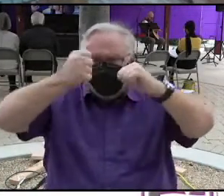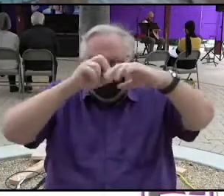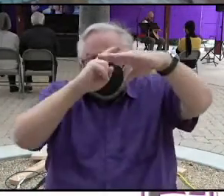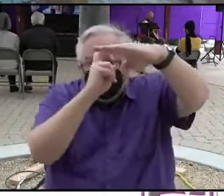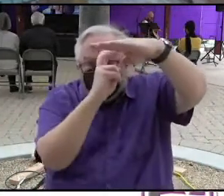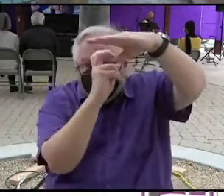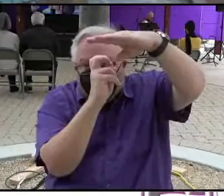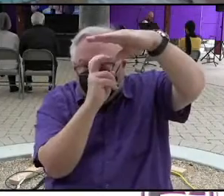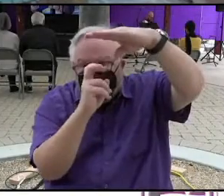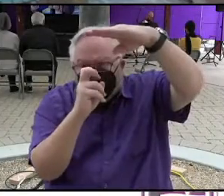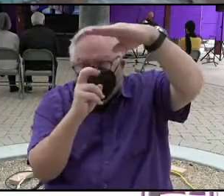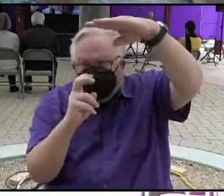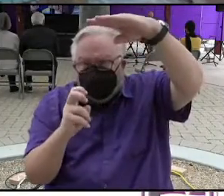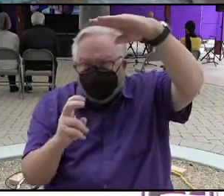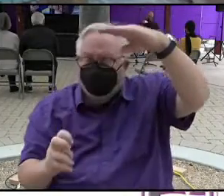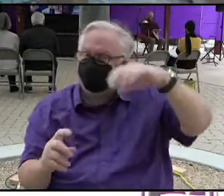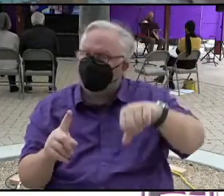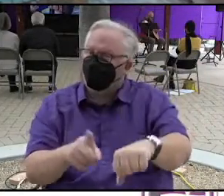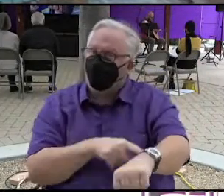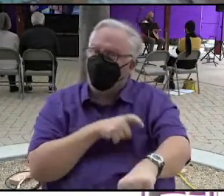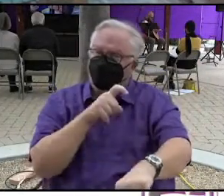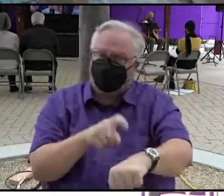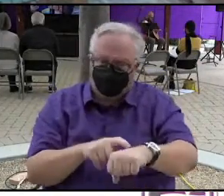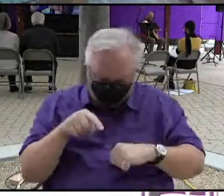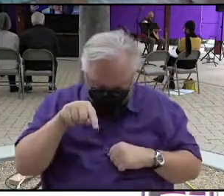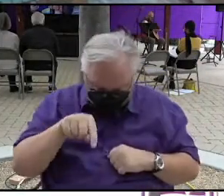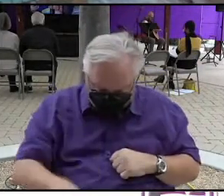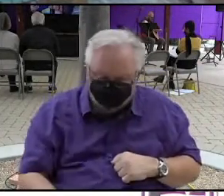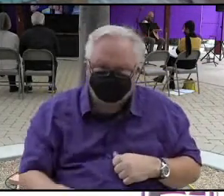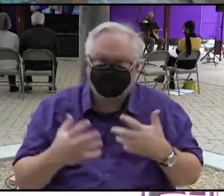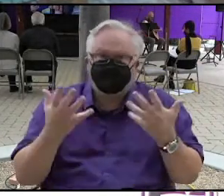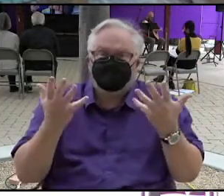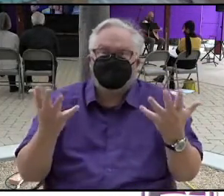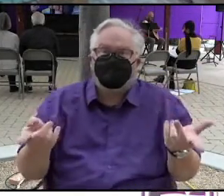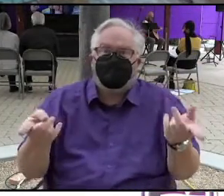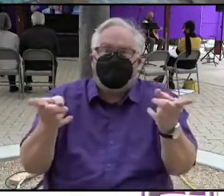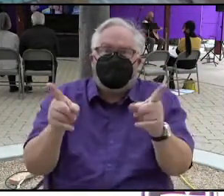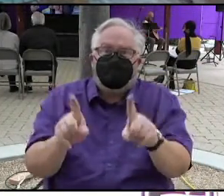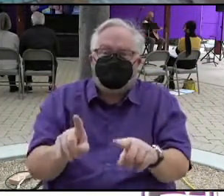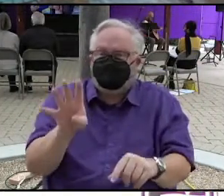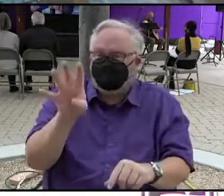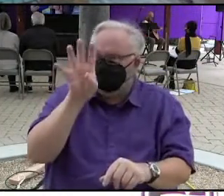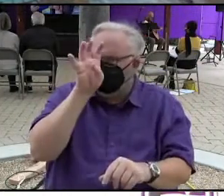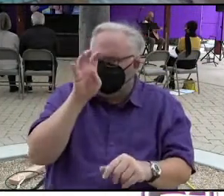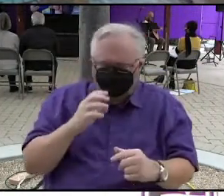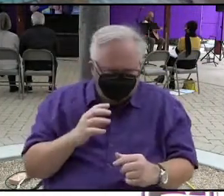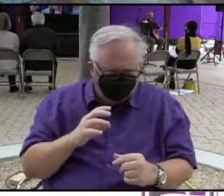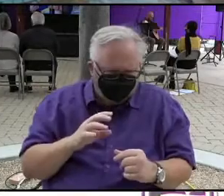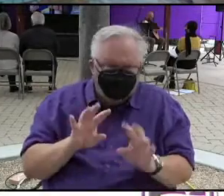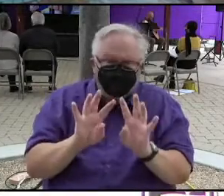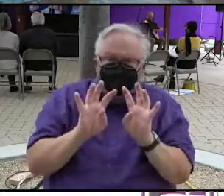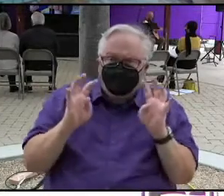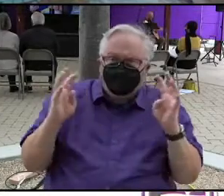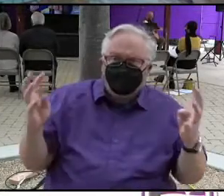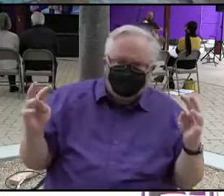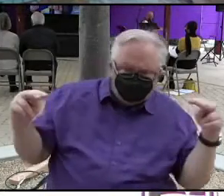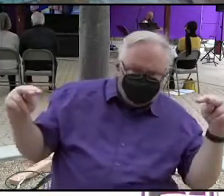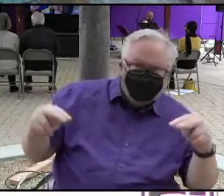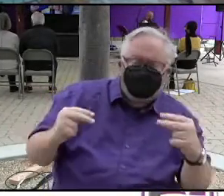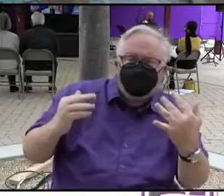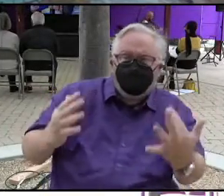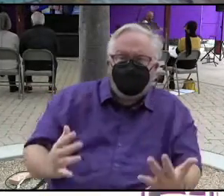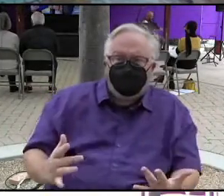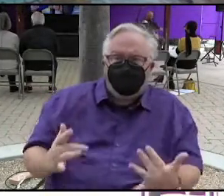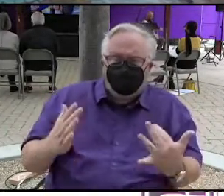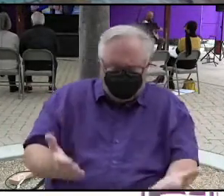downward, and he was gone a very long time. They waited and waited for him to